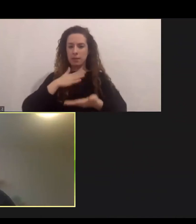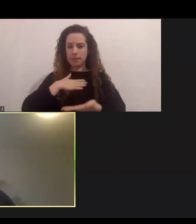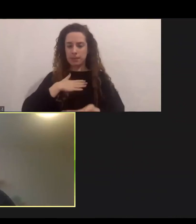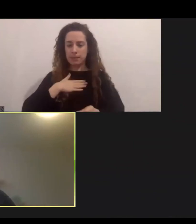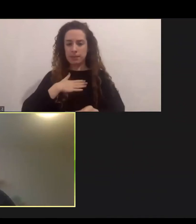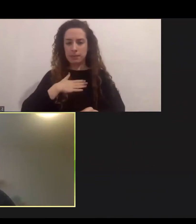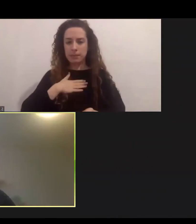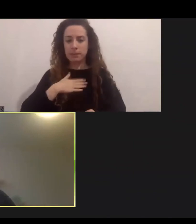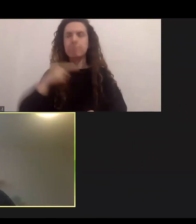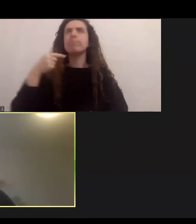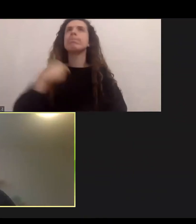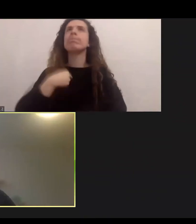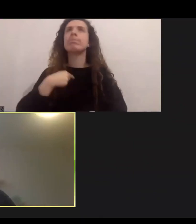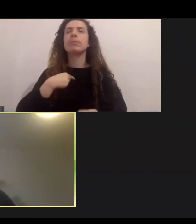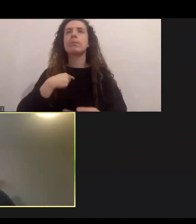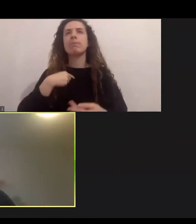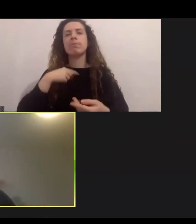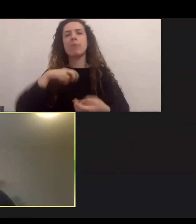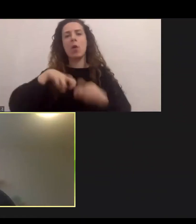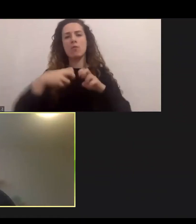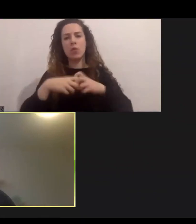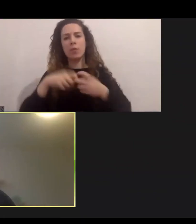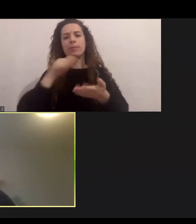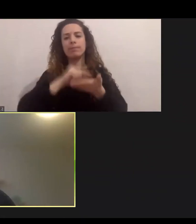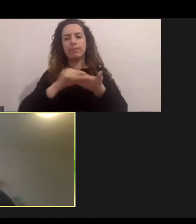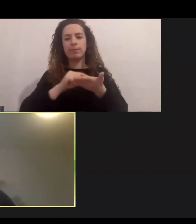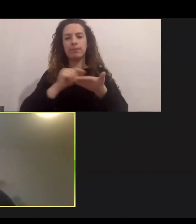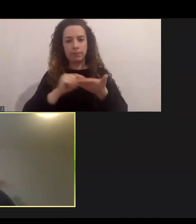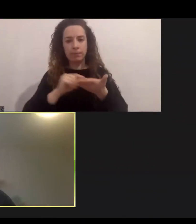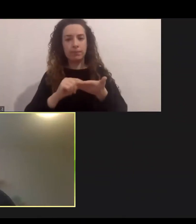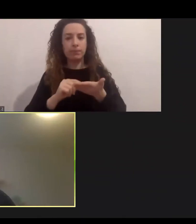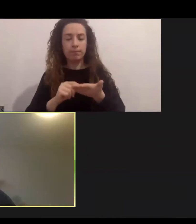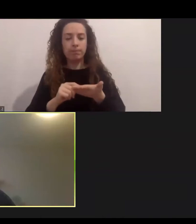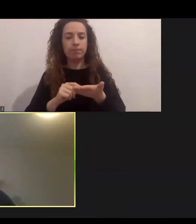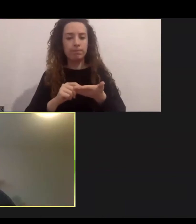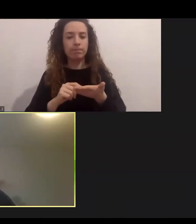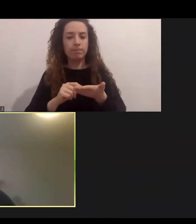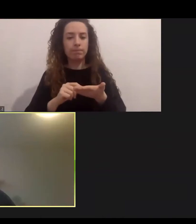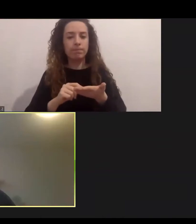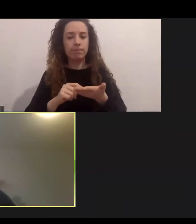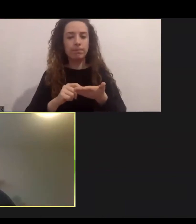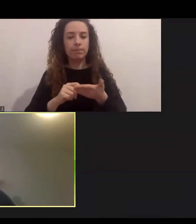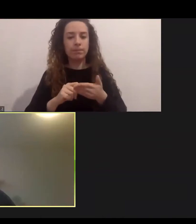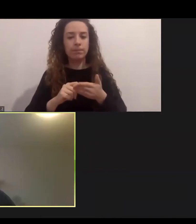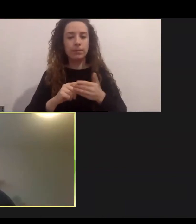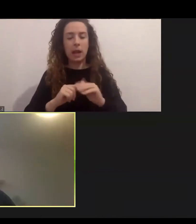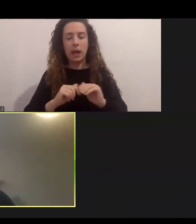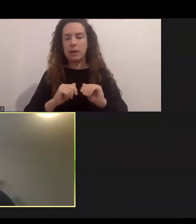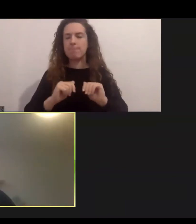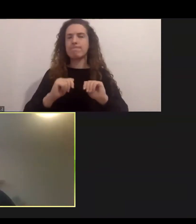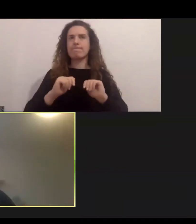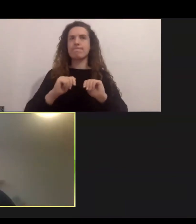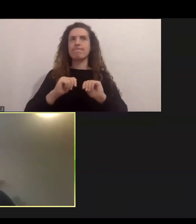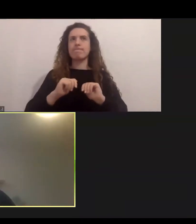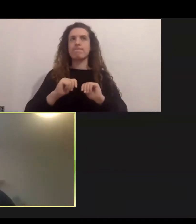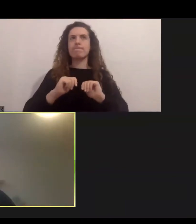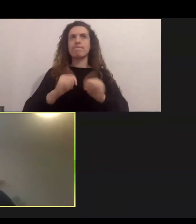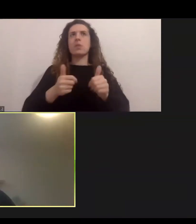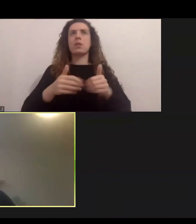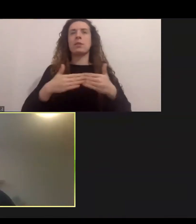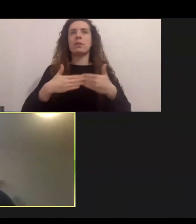But on the other hand, there is a Chinese keyboard